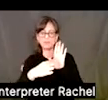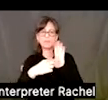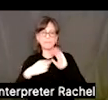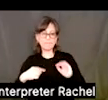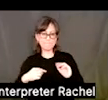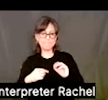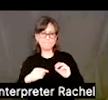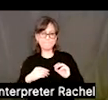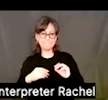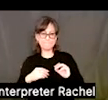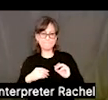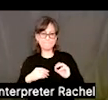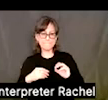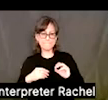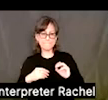Next slide.